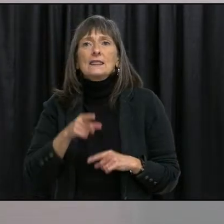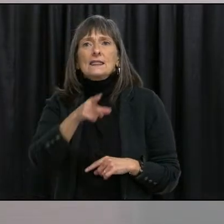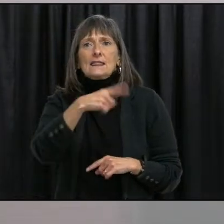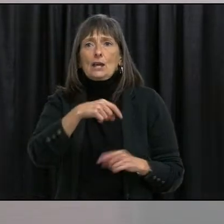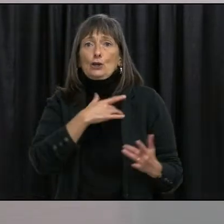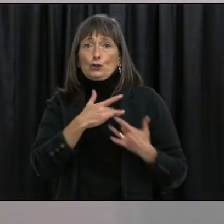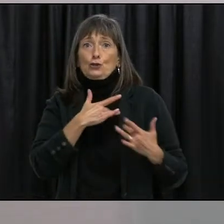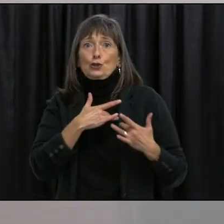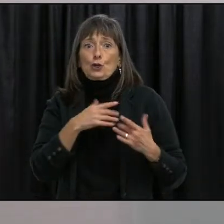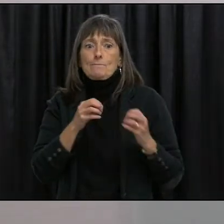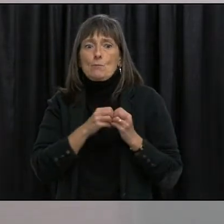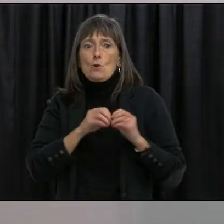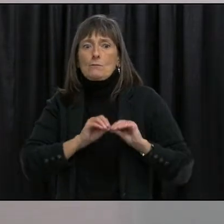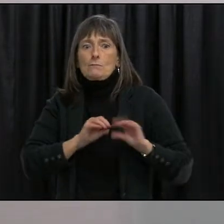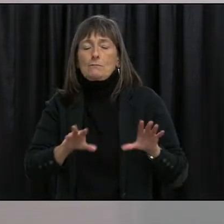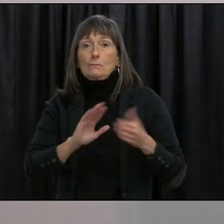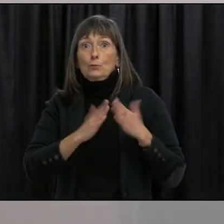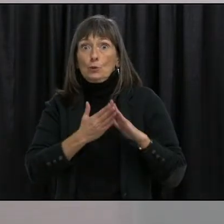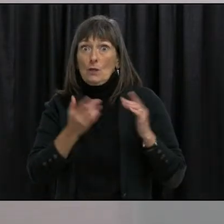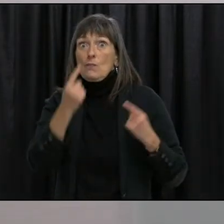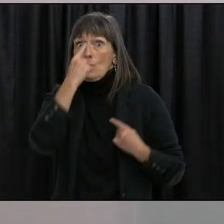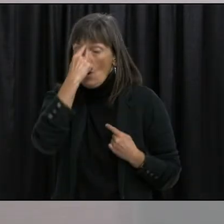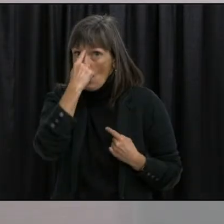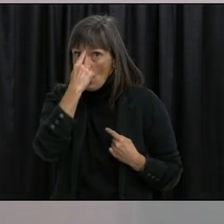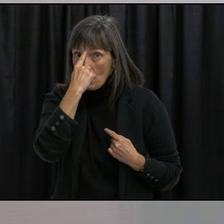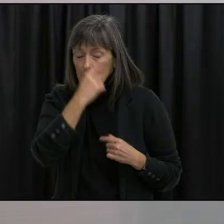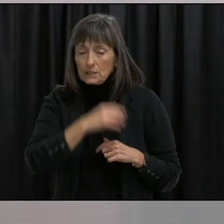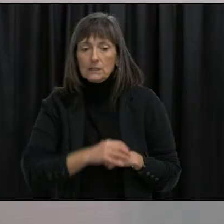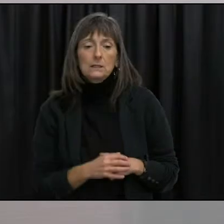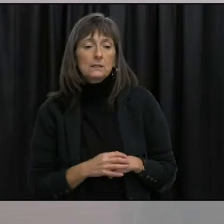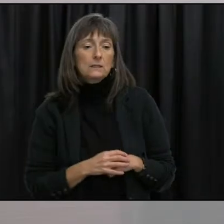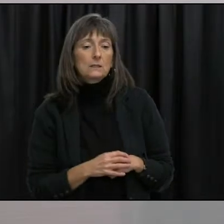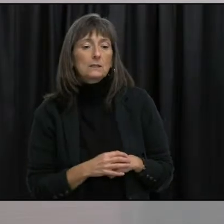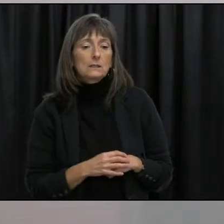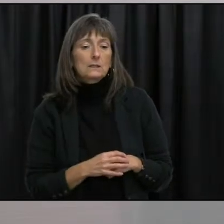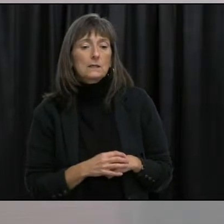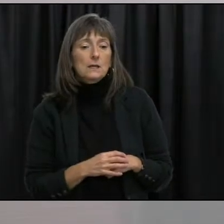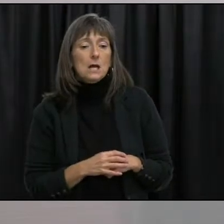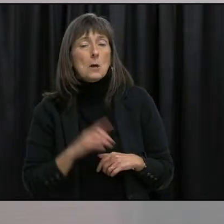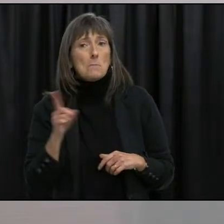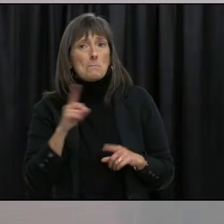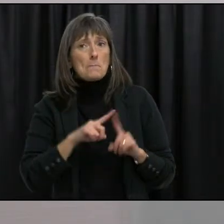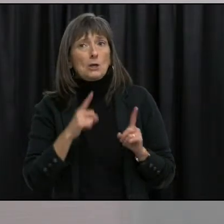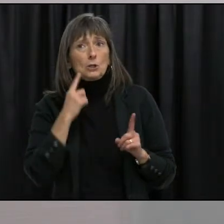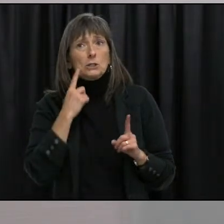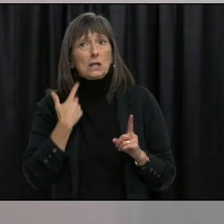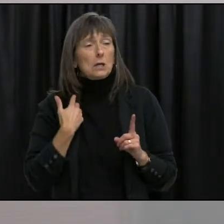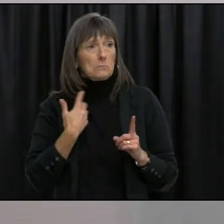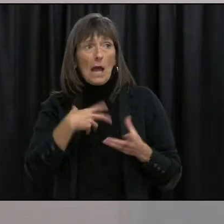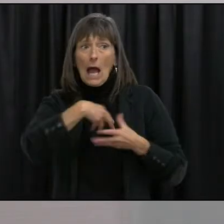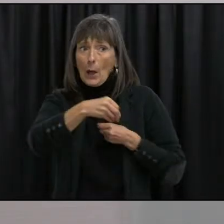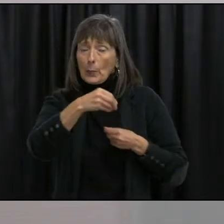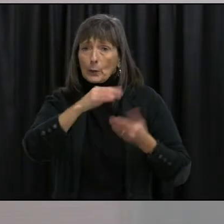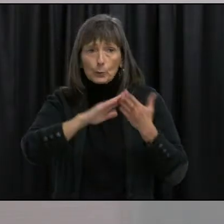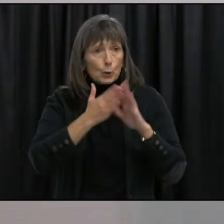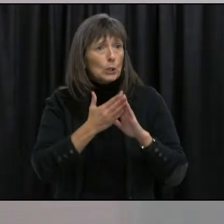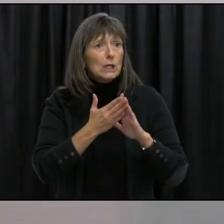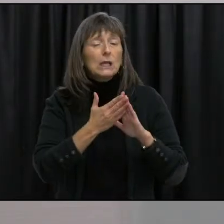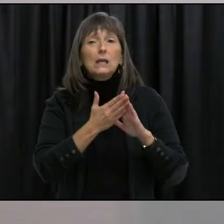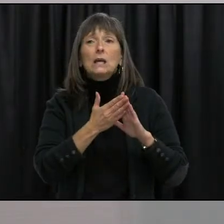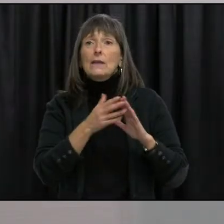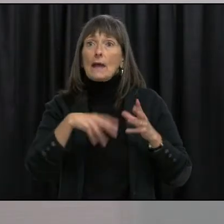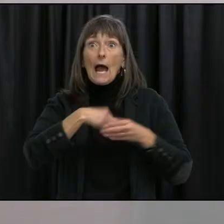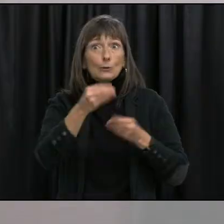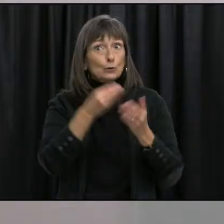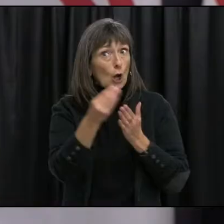up. What do you attribute to the fact that even though this person was sick, was out in the community, but no one else caught